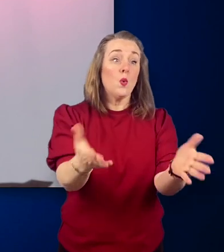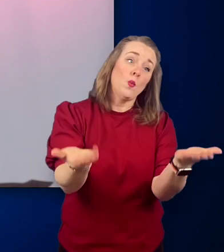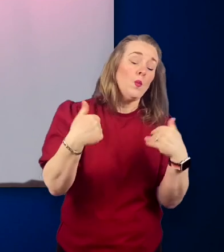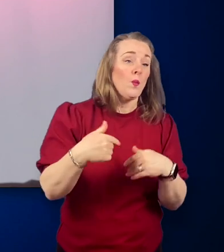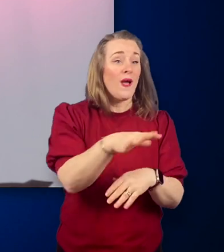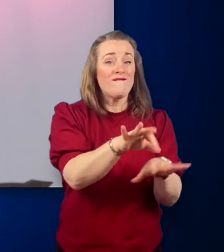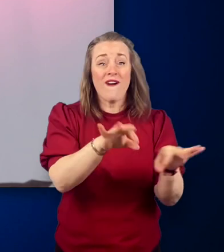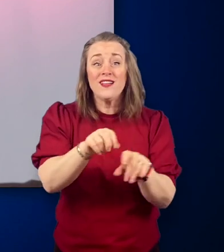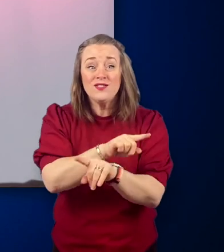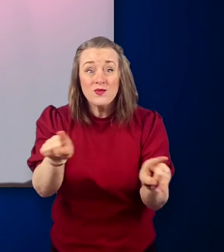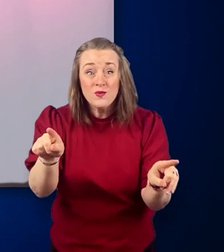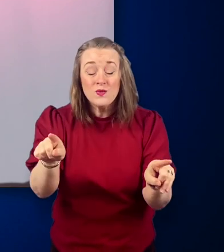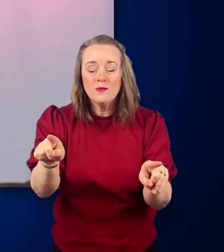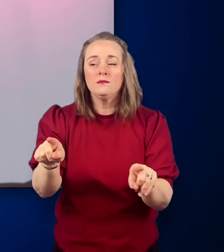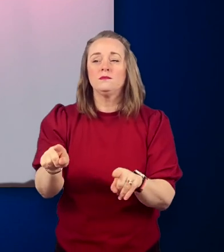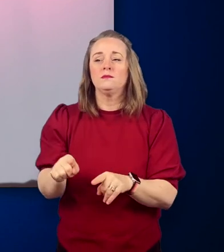all that possible.